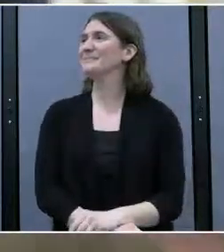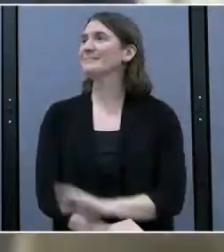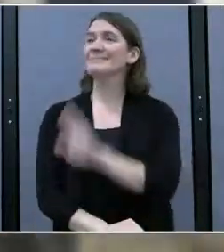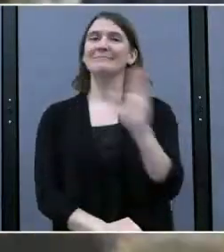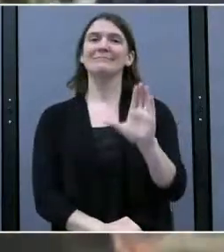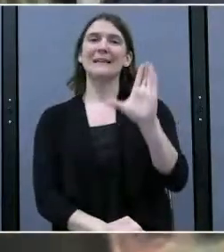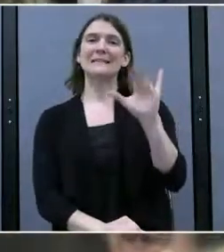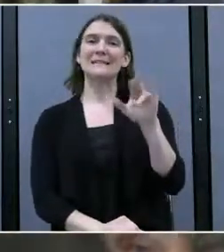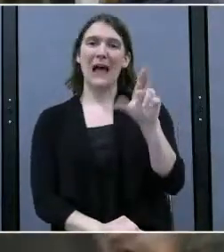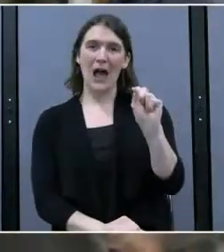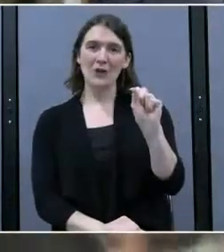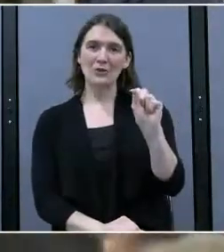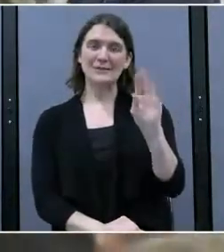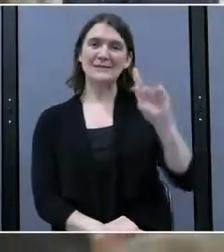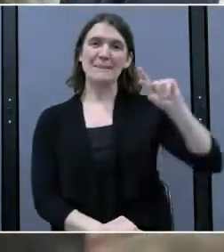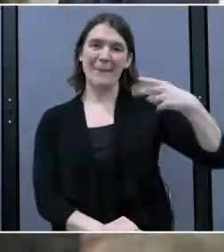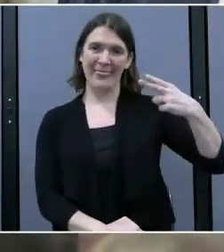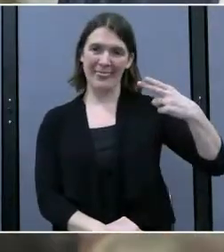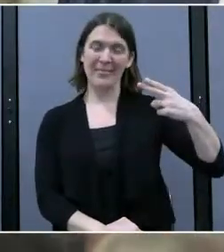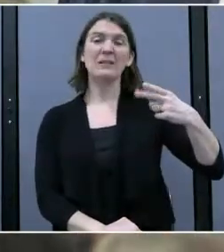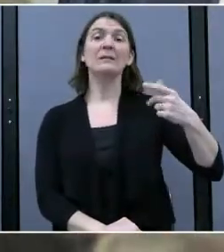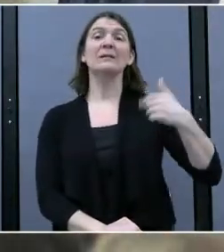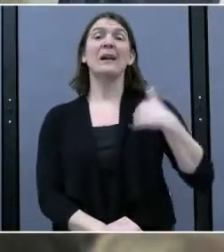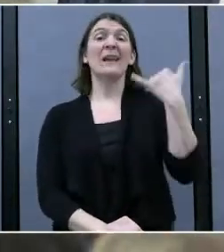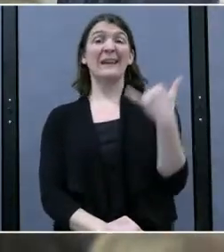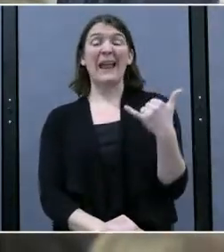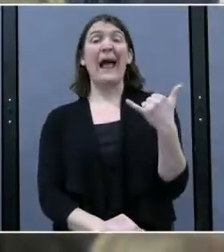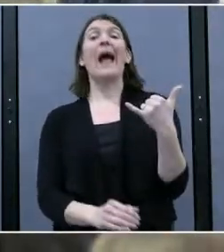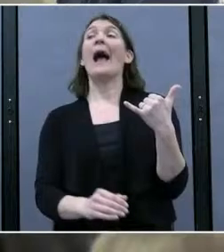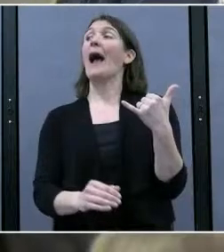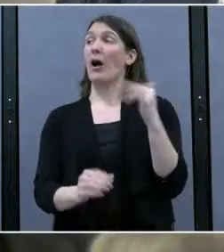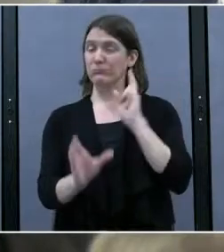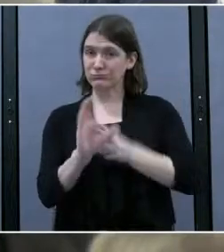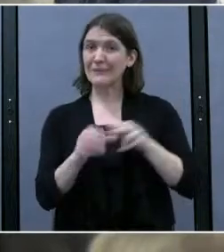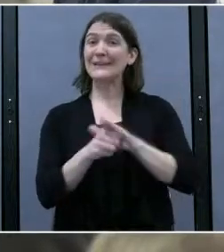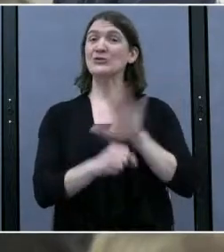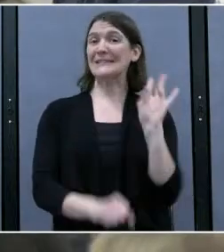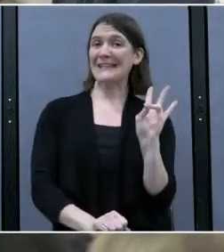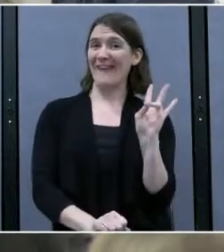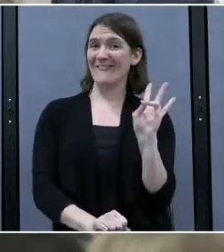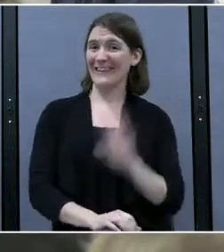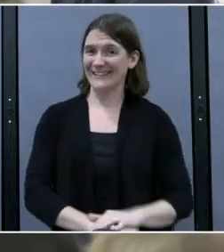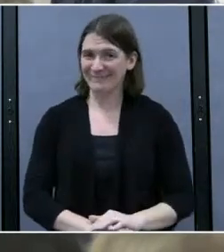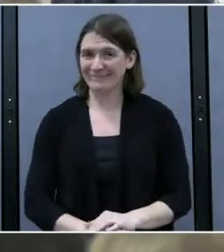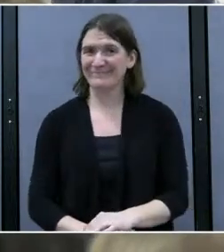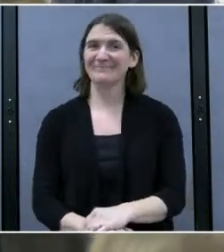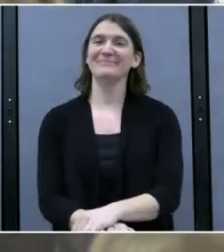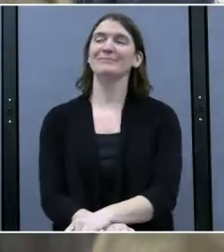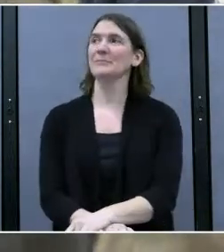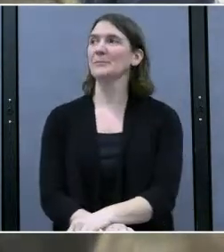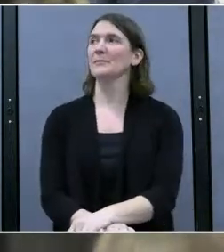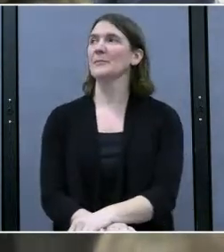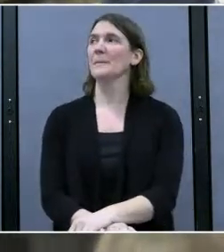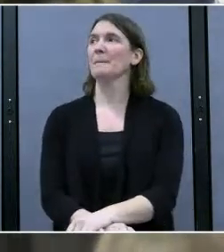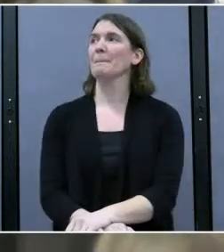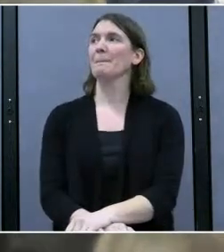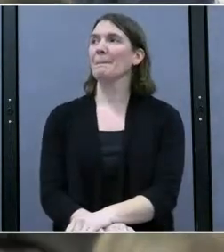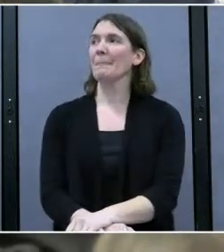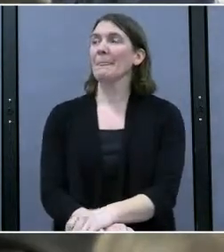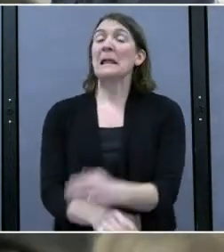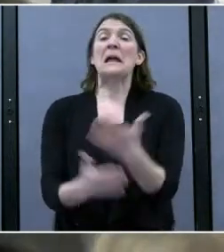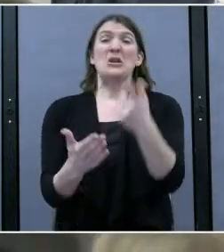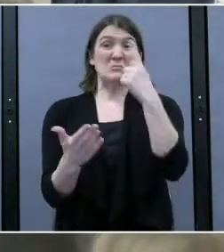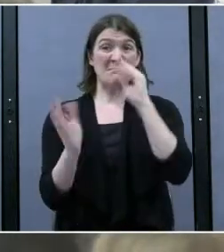Hello, my name is Cyrus Smith, and I am now a general public member of District 7. I would like to